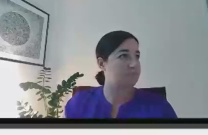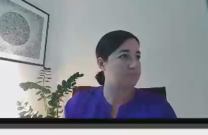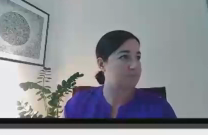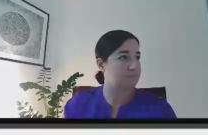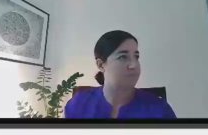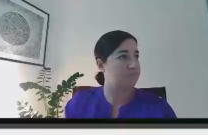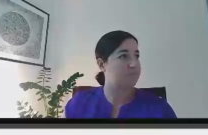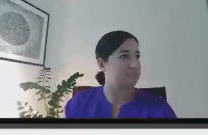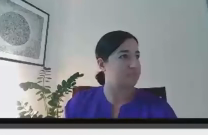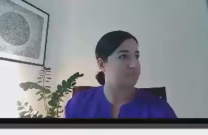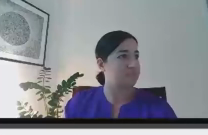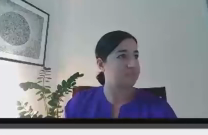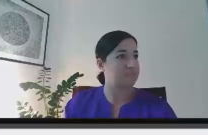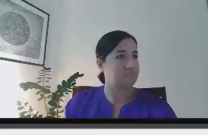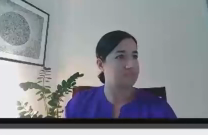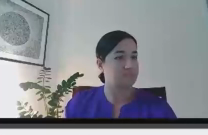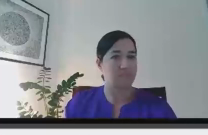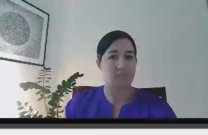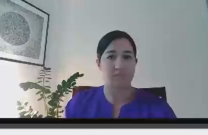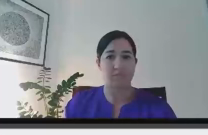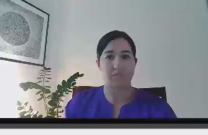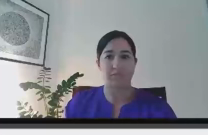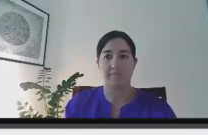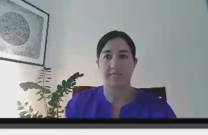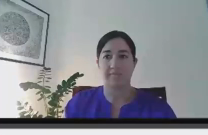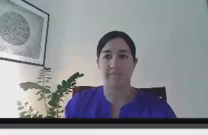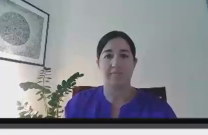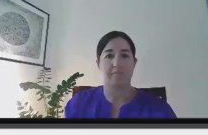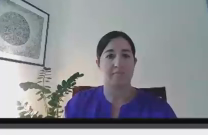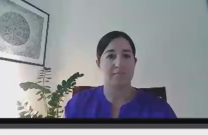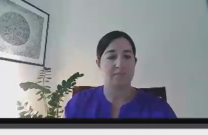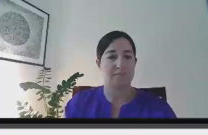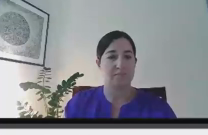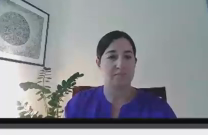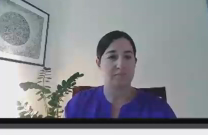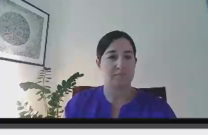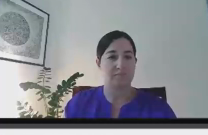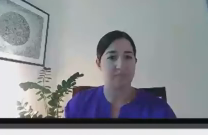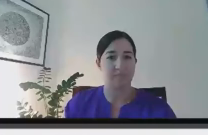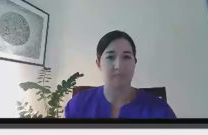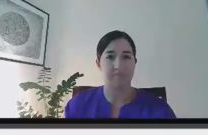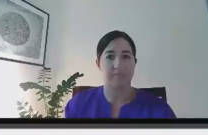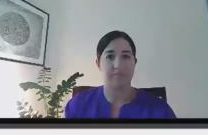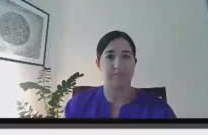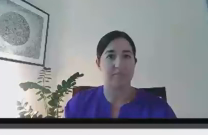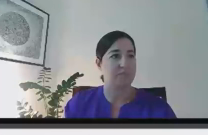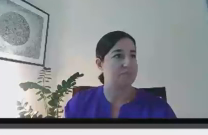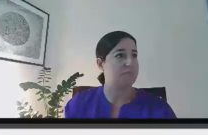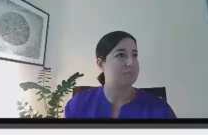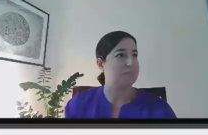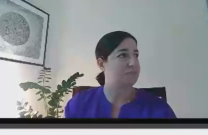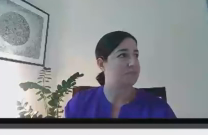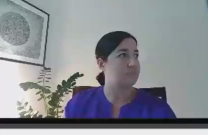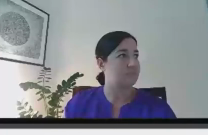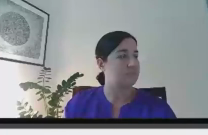comes from Brooklyn Park and goes all the way down and kind of connects to the rest of the metro system. Now, the metro system